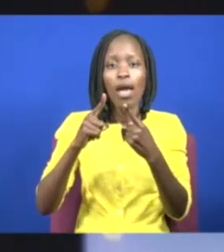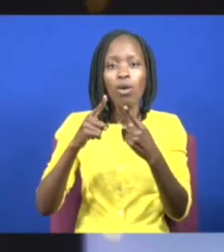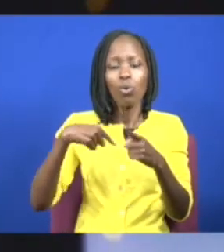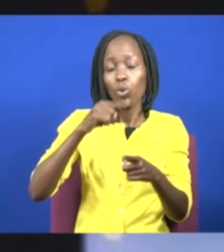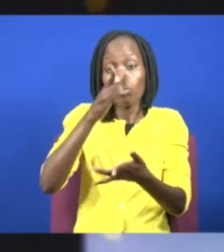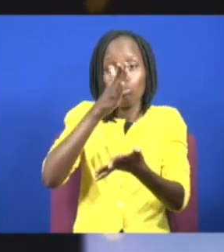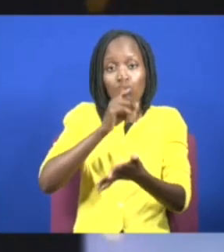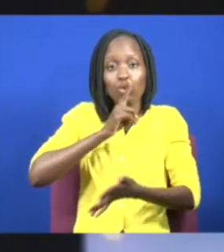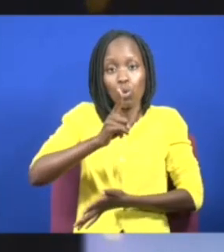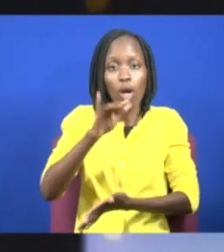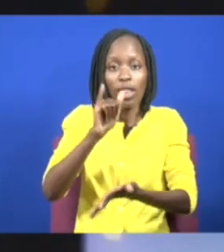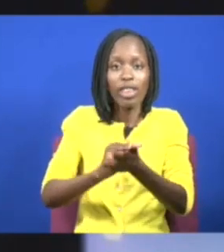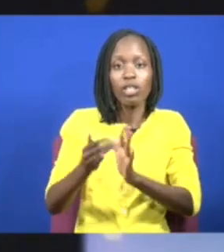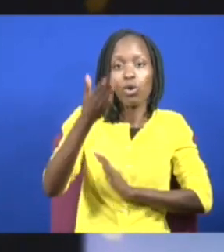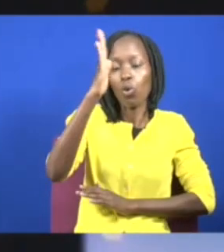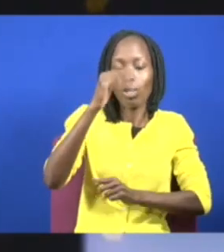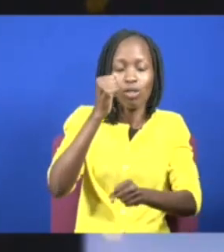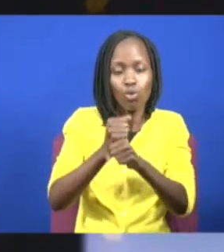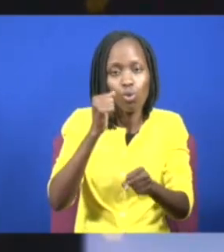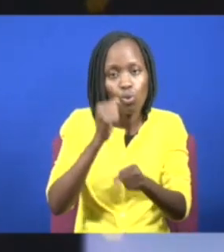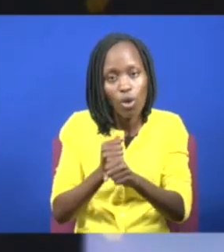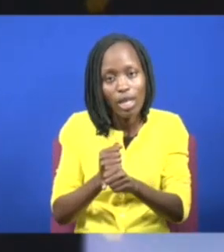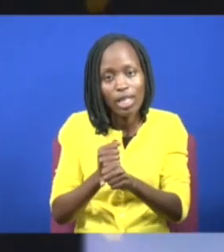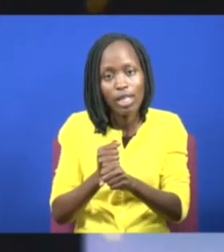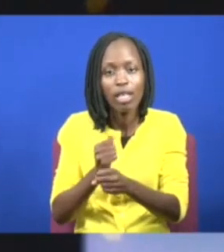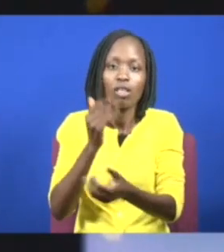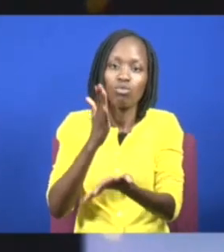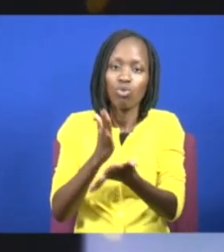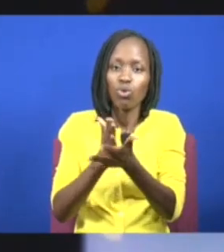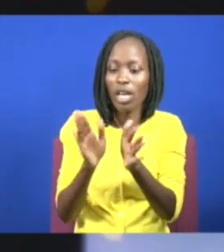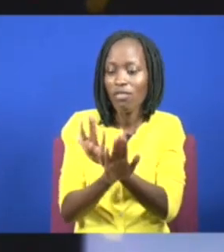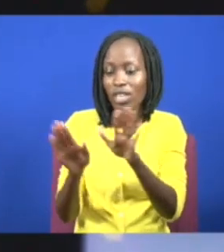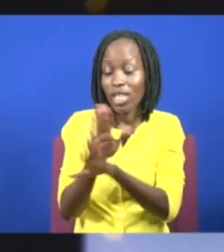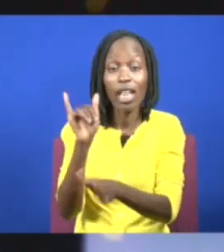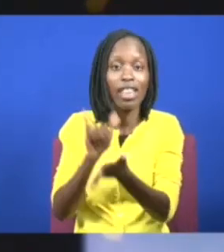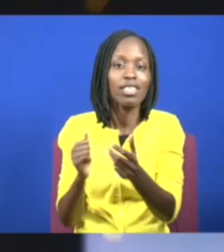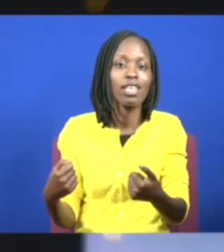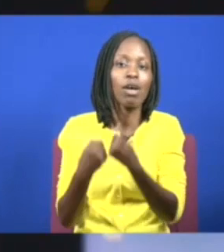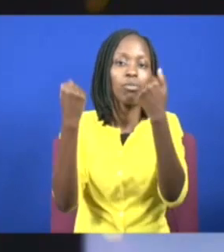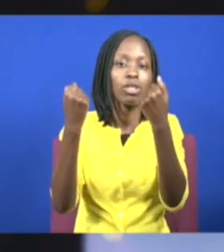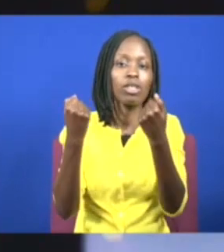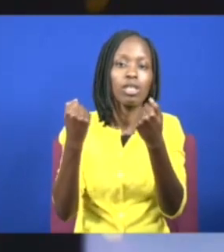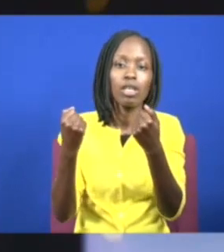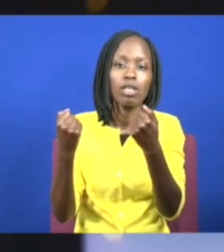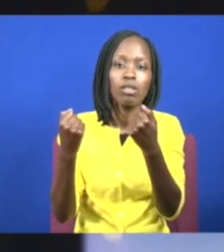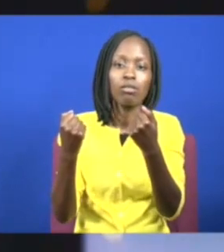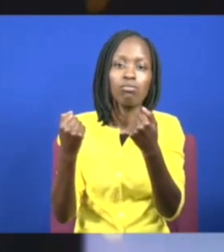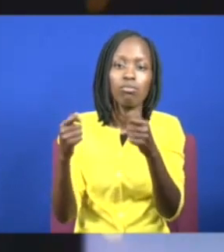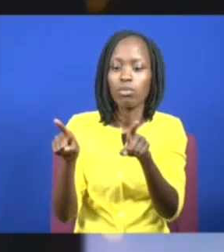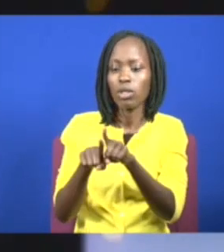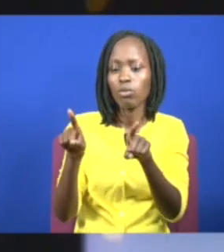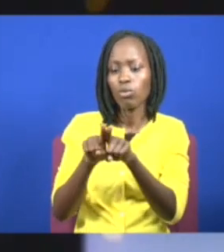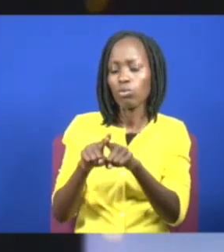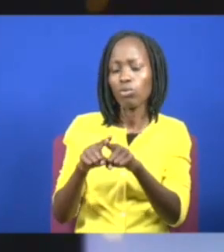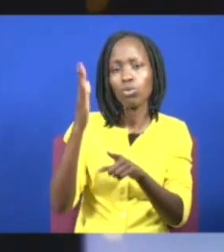no reasonable doubt that God is at work in the midst of all that is taking place. And just to get in touch of some of